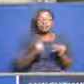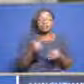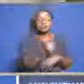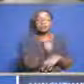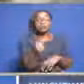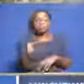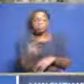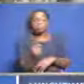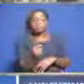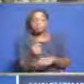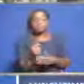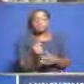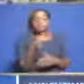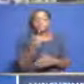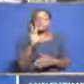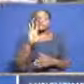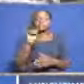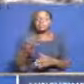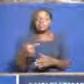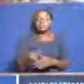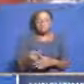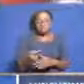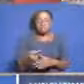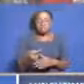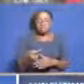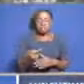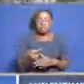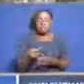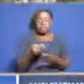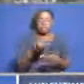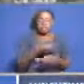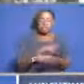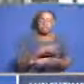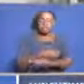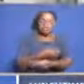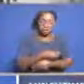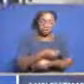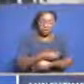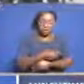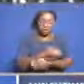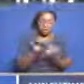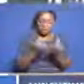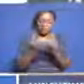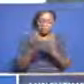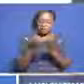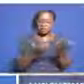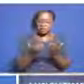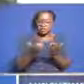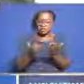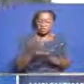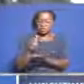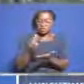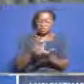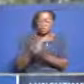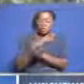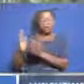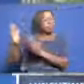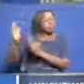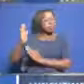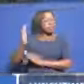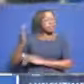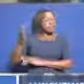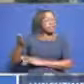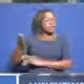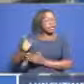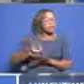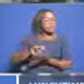to be demanding 250,000 shillings for allocation of a stall in the new business hub. Armed security officers have been